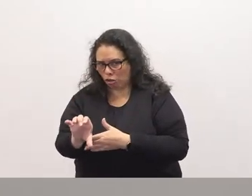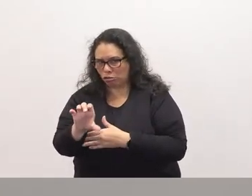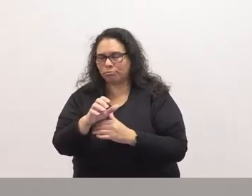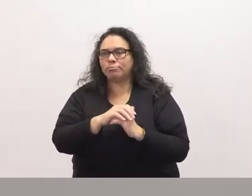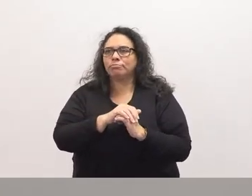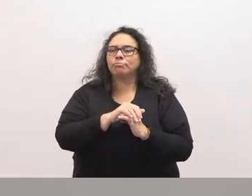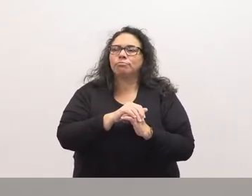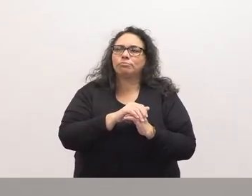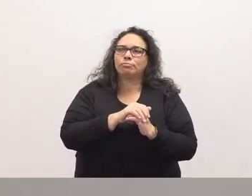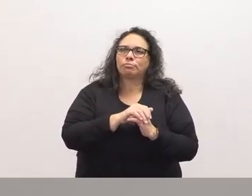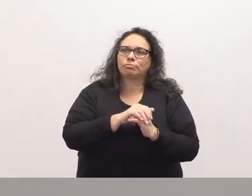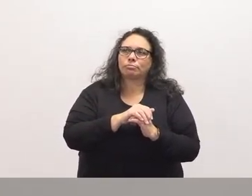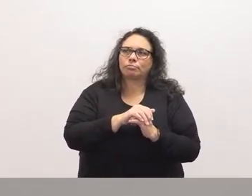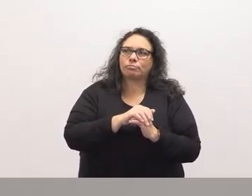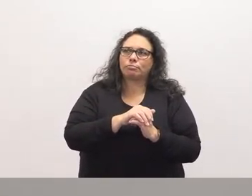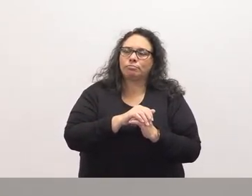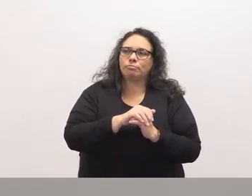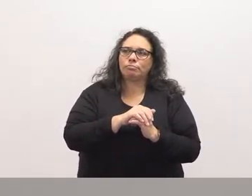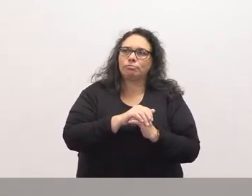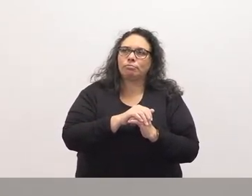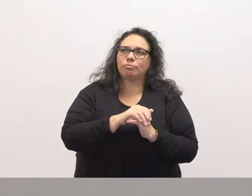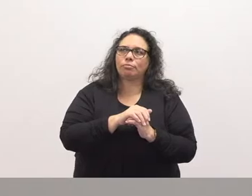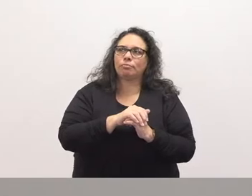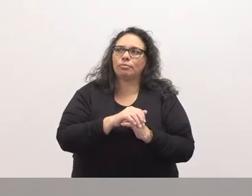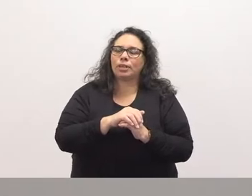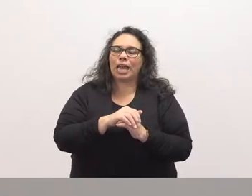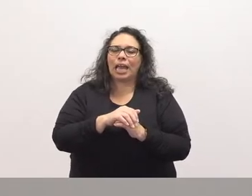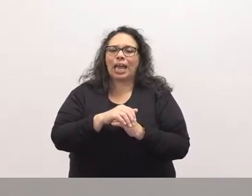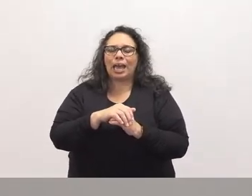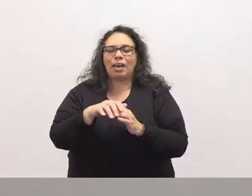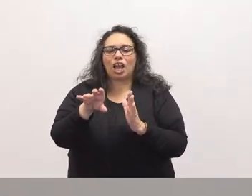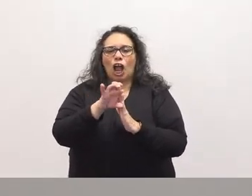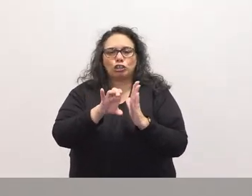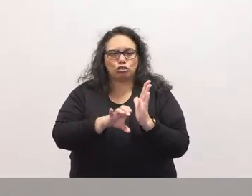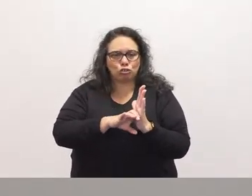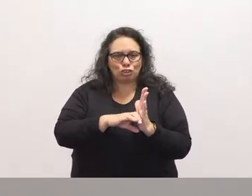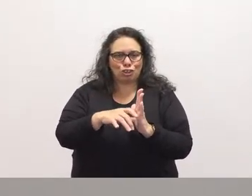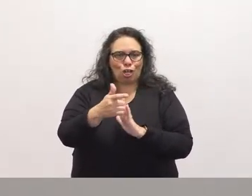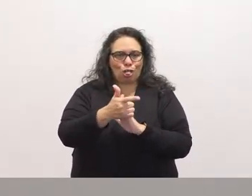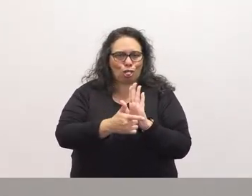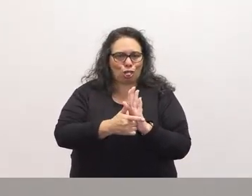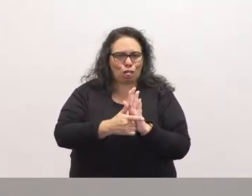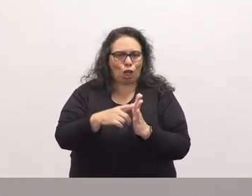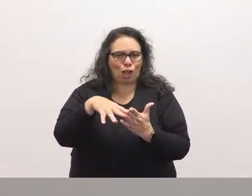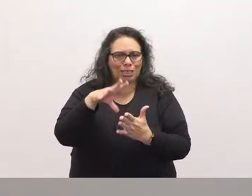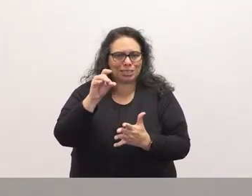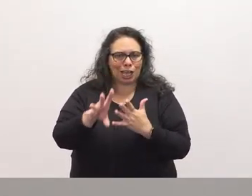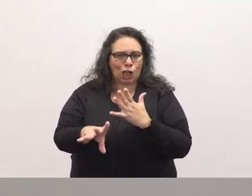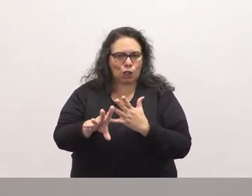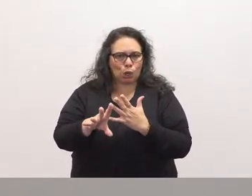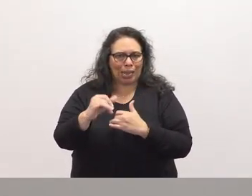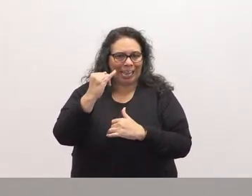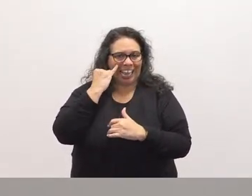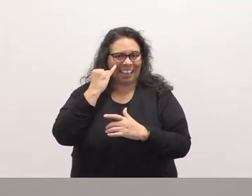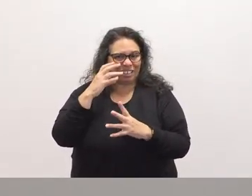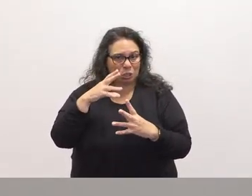although Philip Curlin, the constitutional law scholar, said that if they let him in, he would leave.